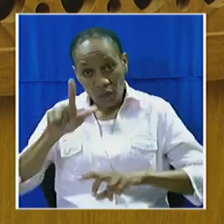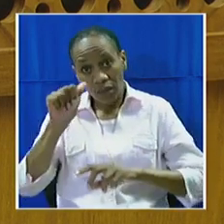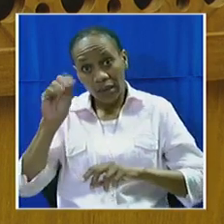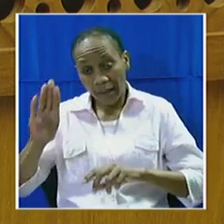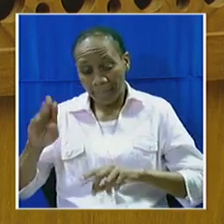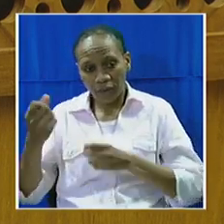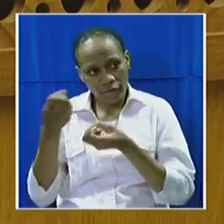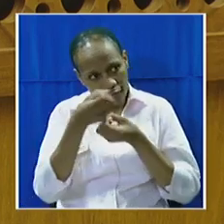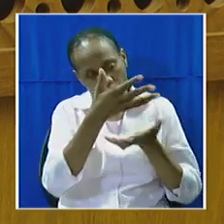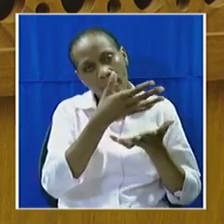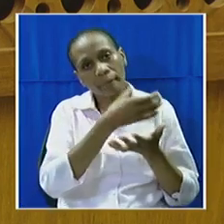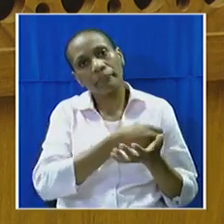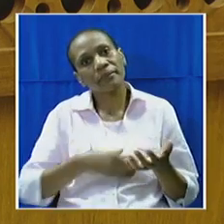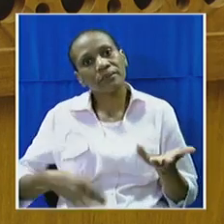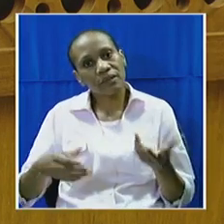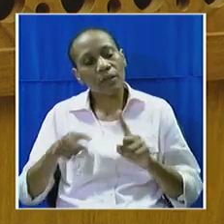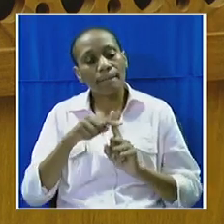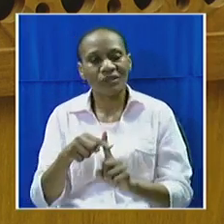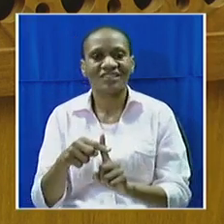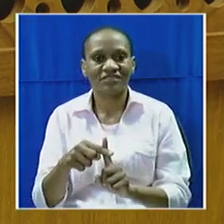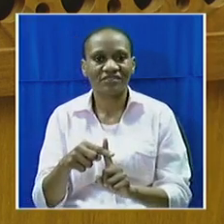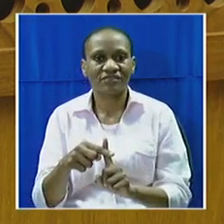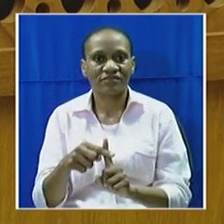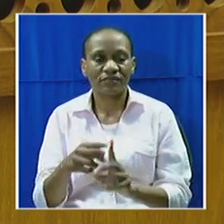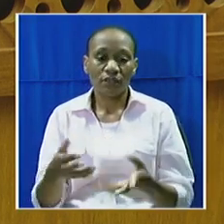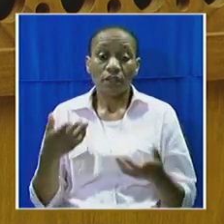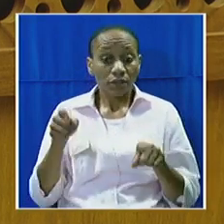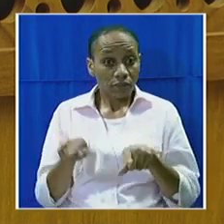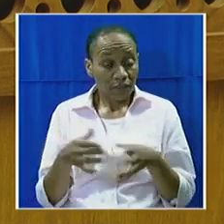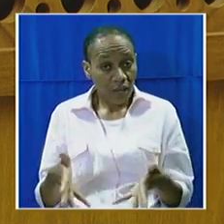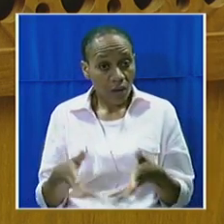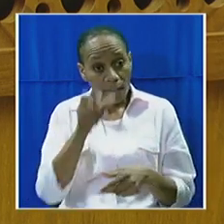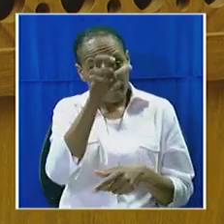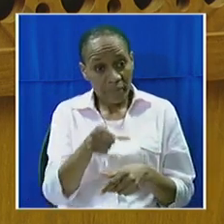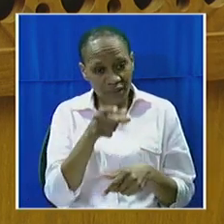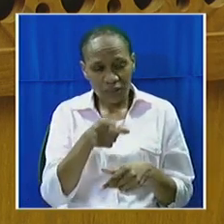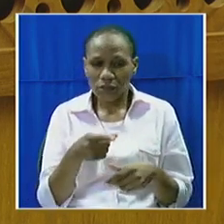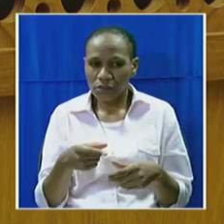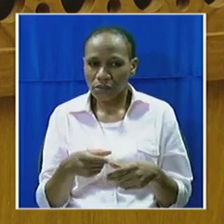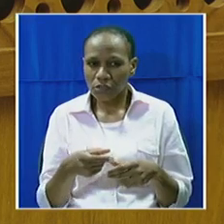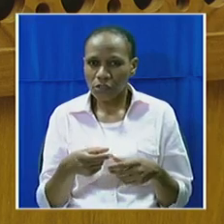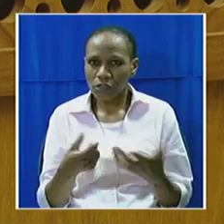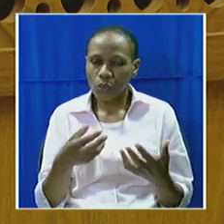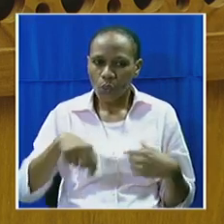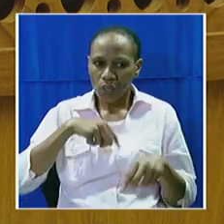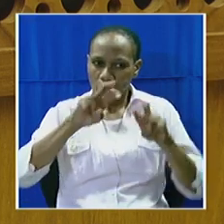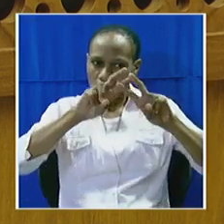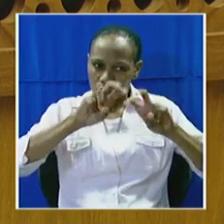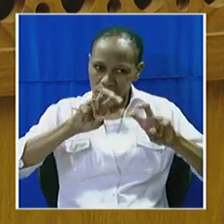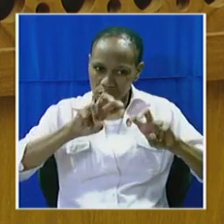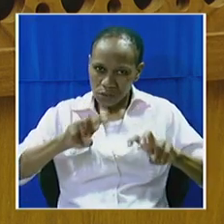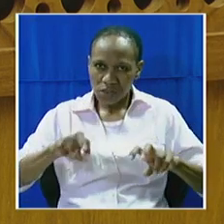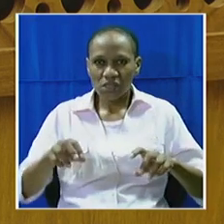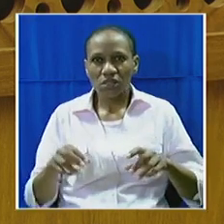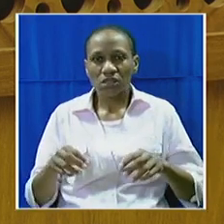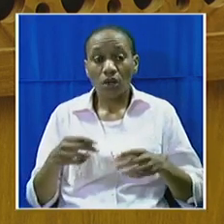informed, and this has been tested positive. But in the meantime, the patient was asked to stay on a